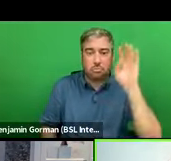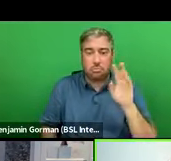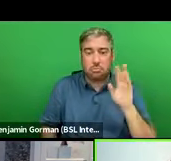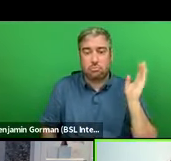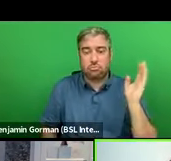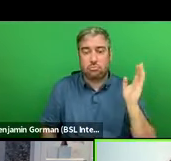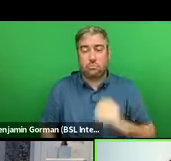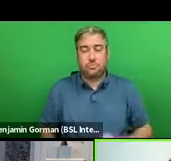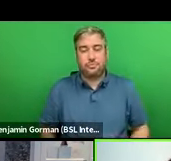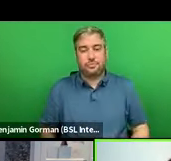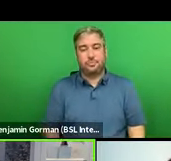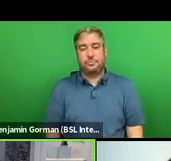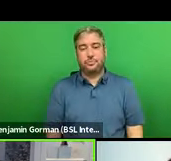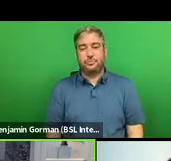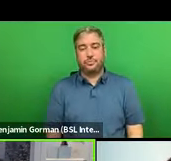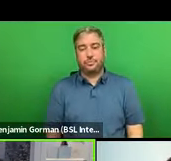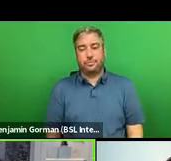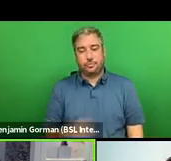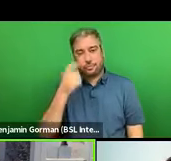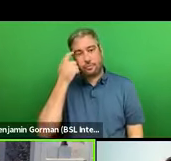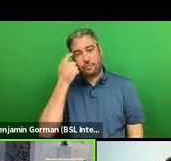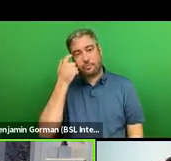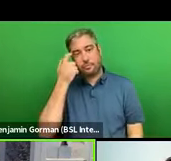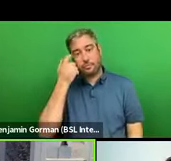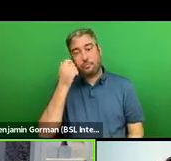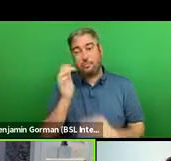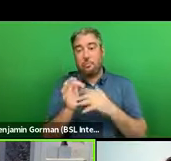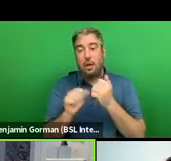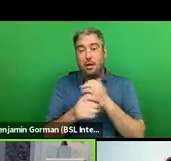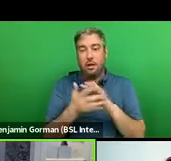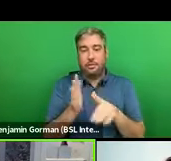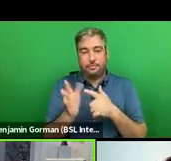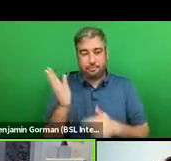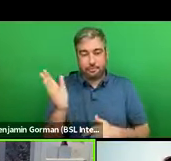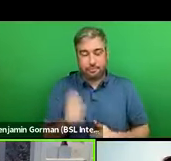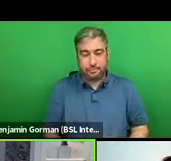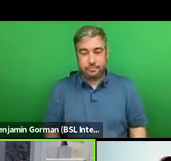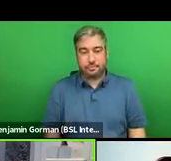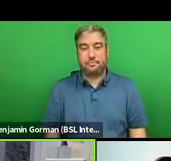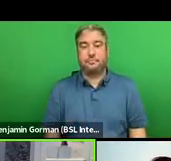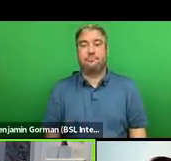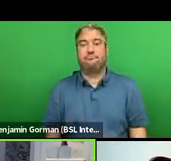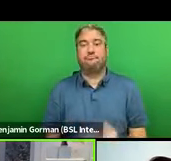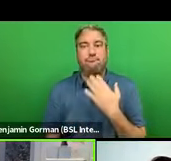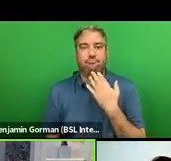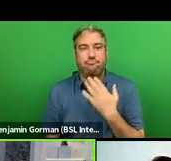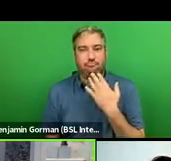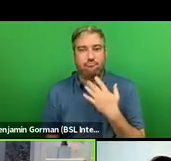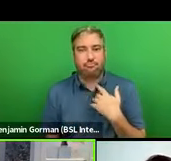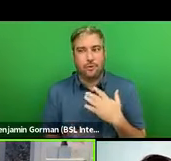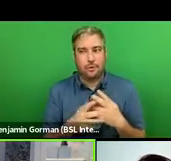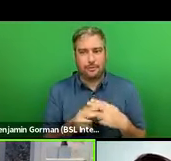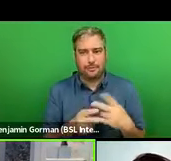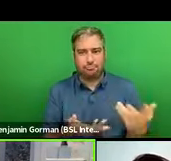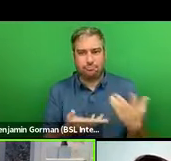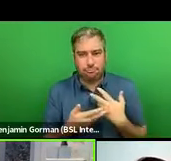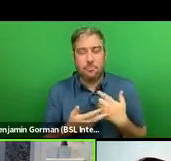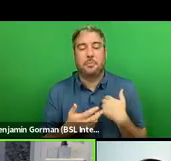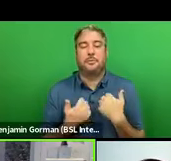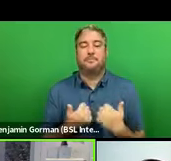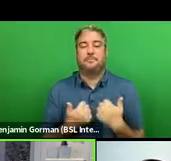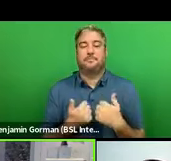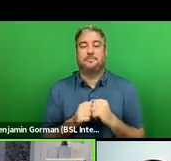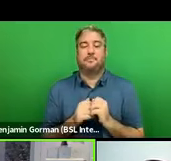Over to Megha. Okay, thanks. No, I wasn't sure if you were handing over to me. Thanks, Kirsten. I think there are three